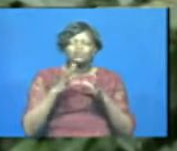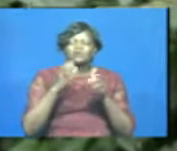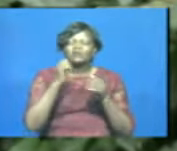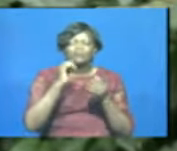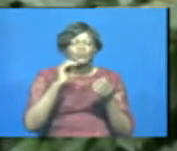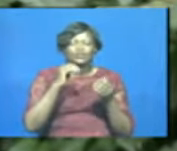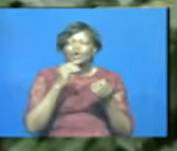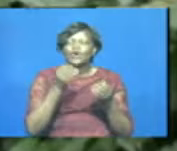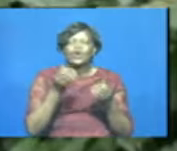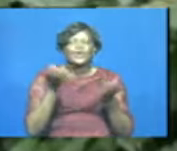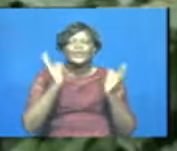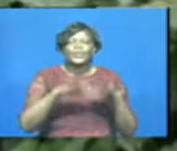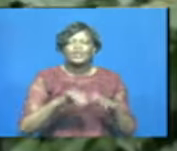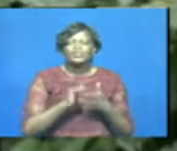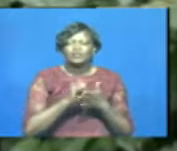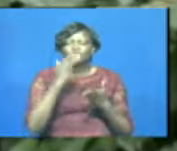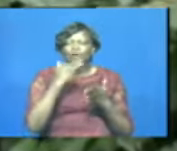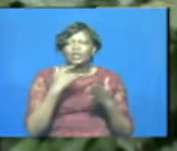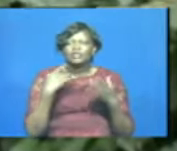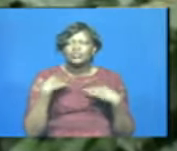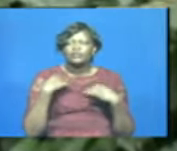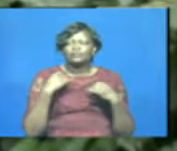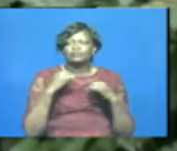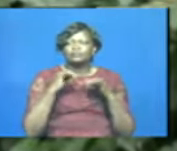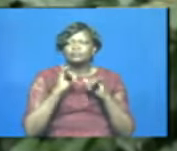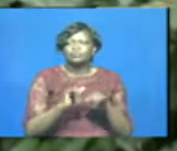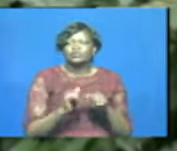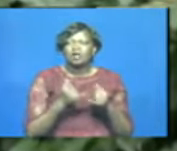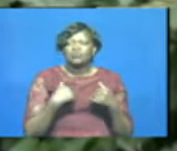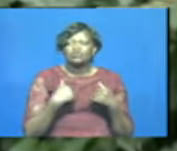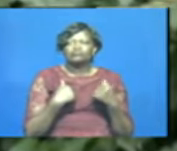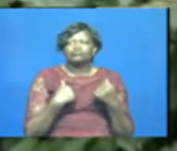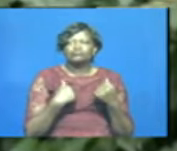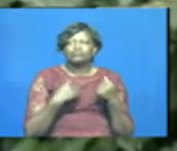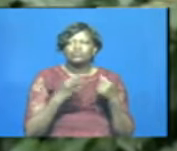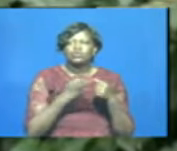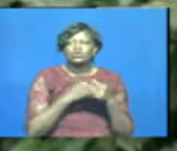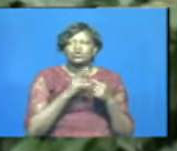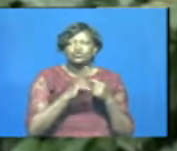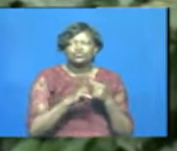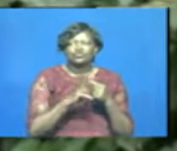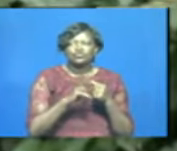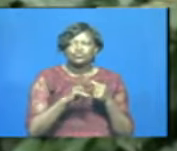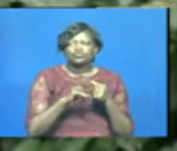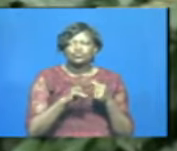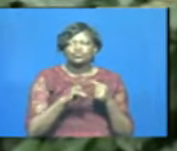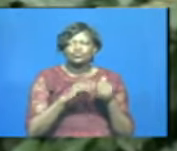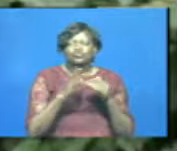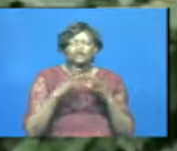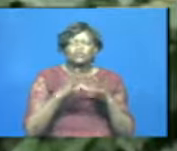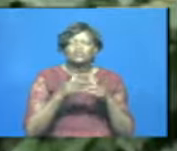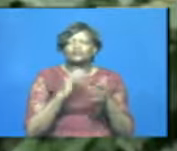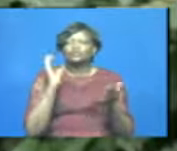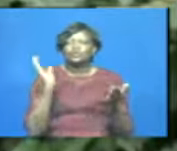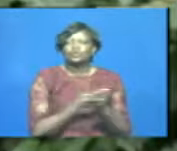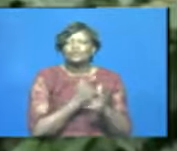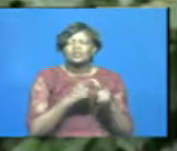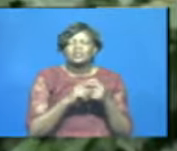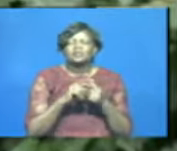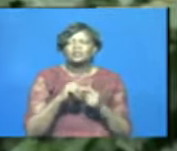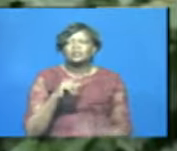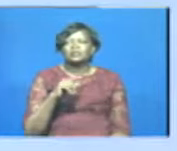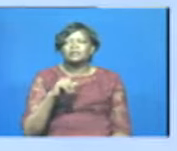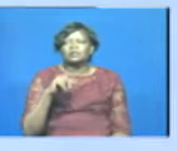the uniform was for 82 Air Force was gotten rid of, and the Kenya Air Force came back to their